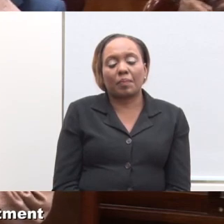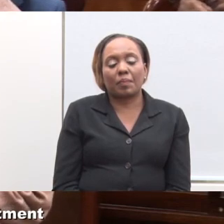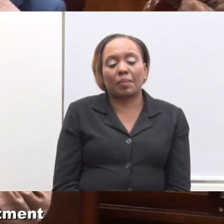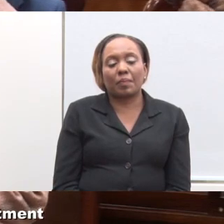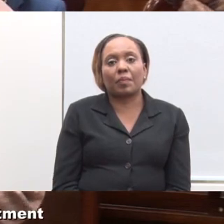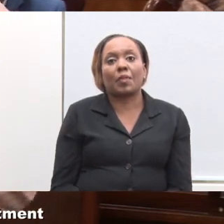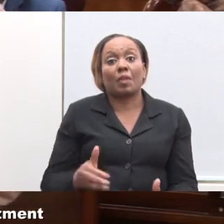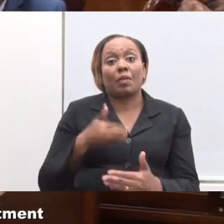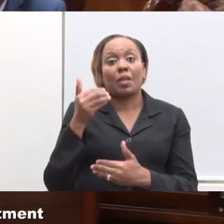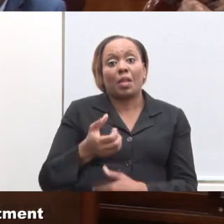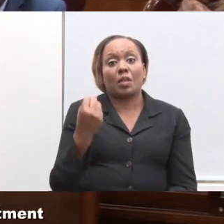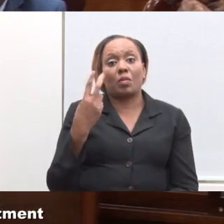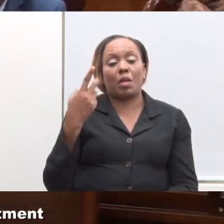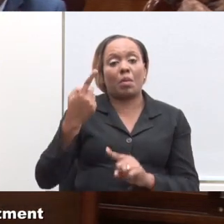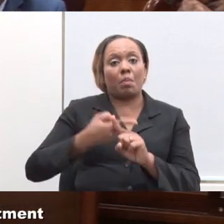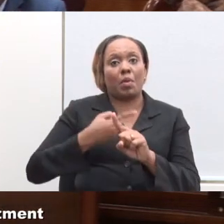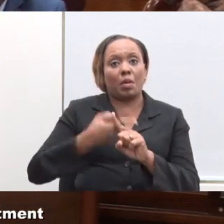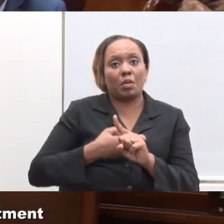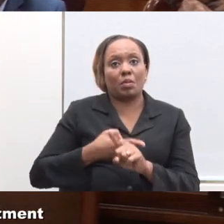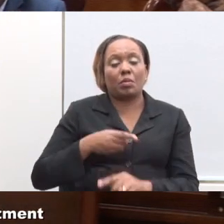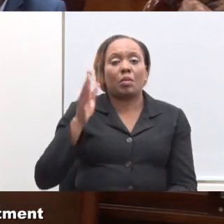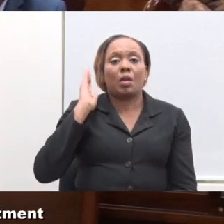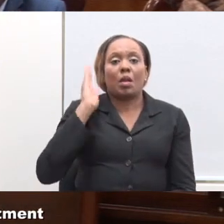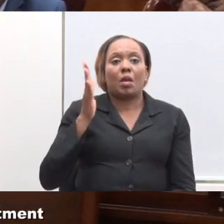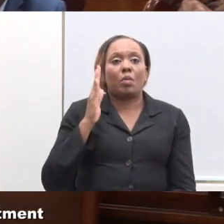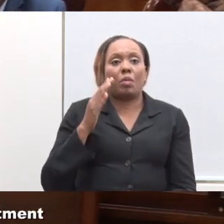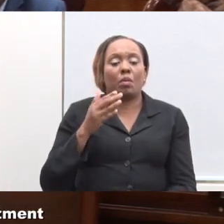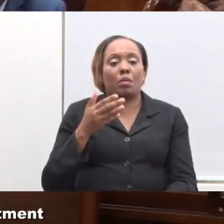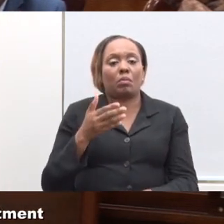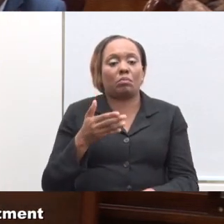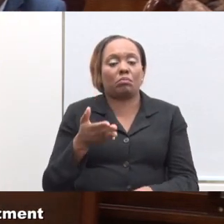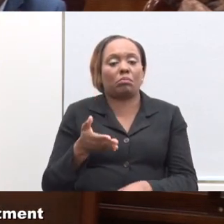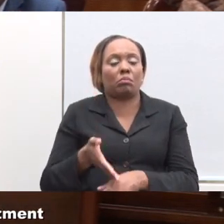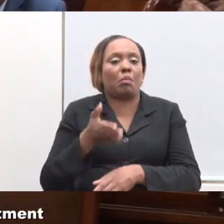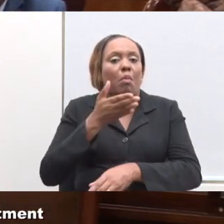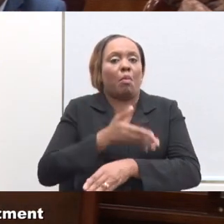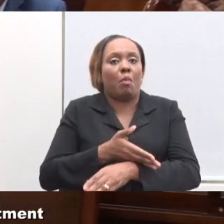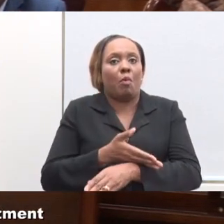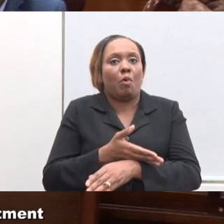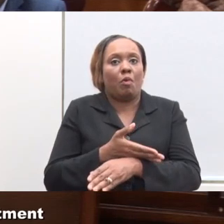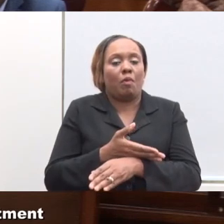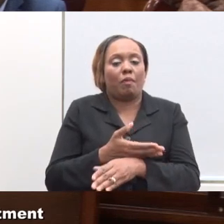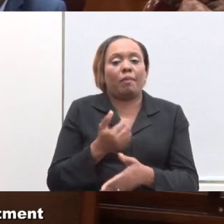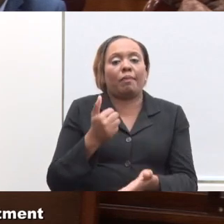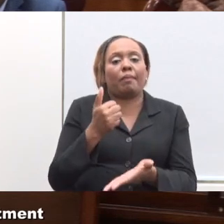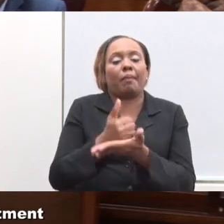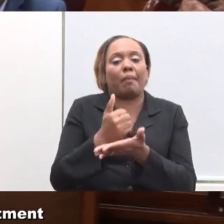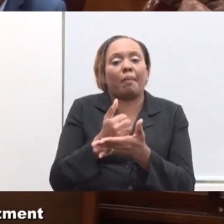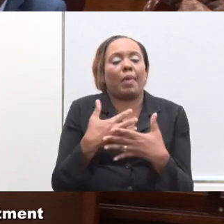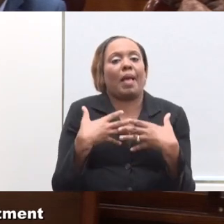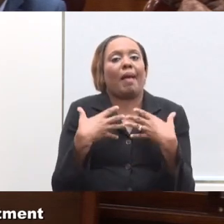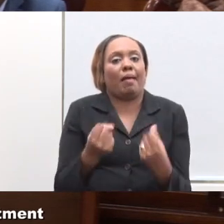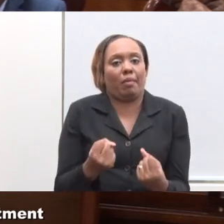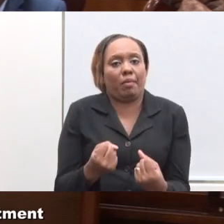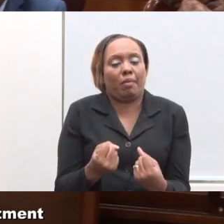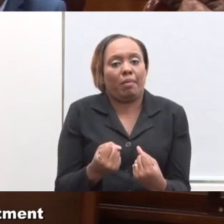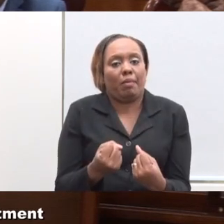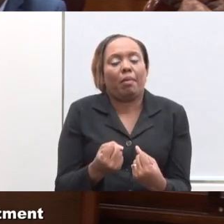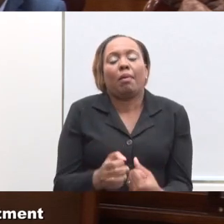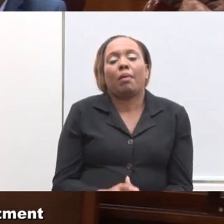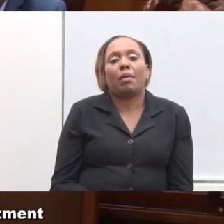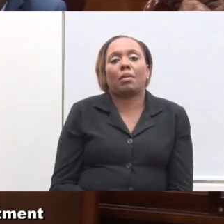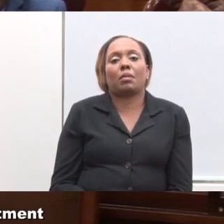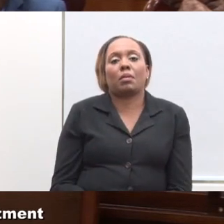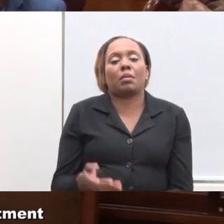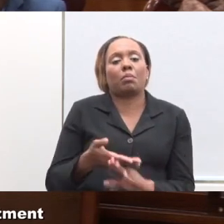first and foremost, health expenditure. Even before COVID-19, sir, my government, at